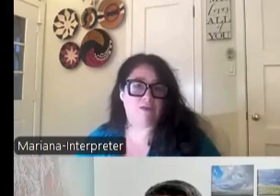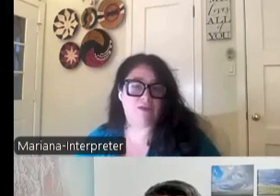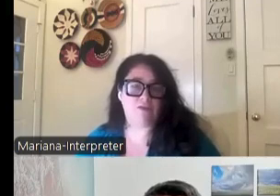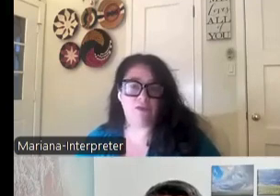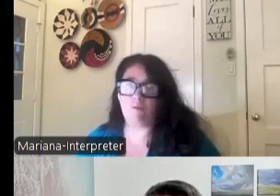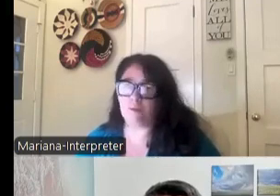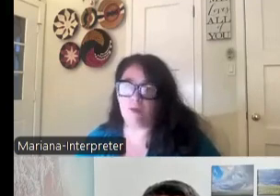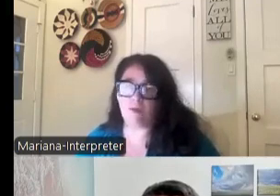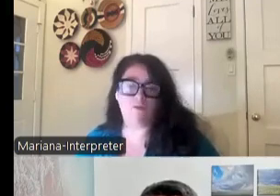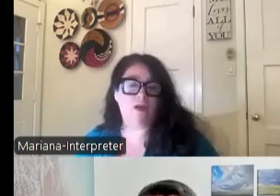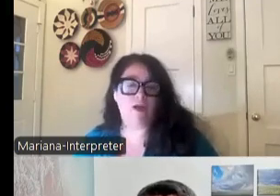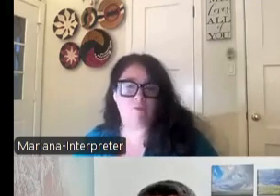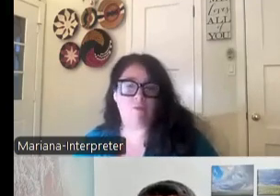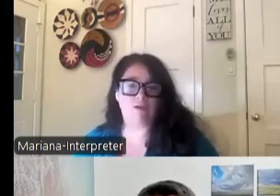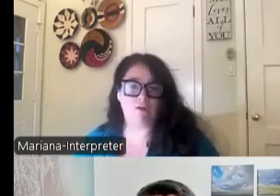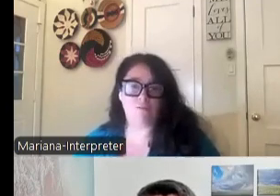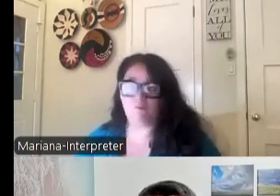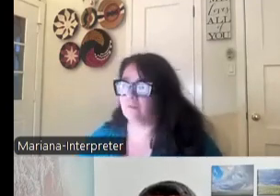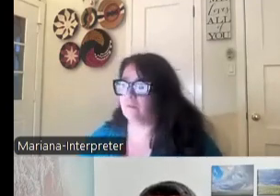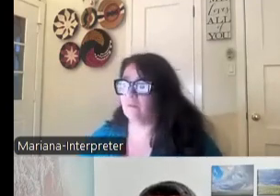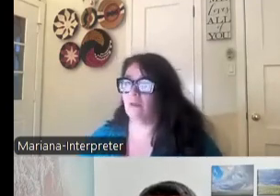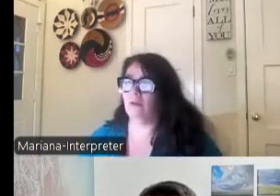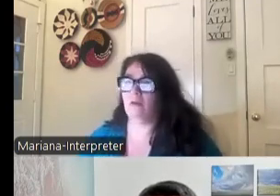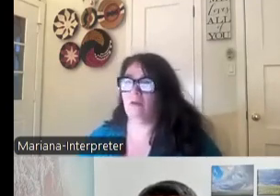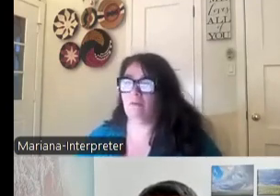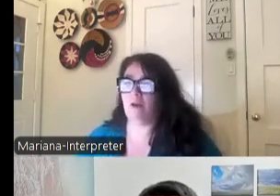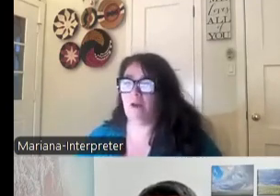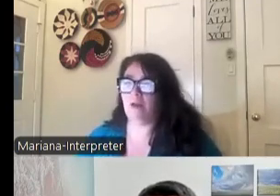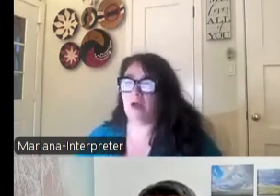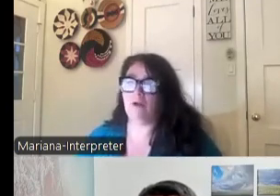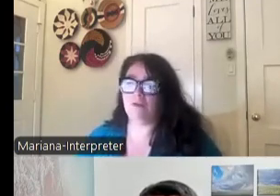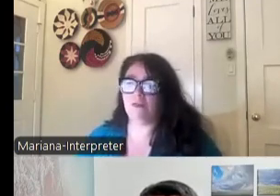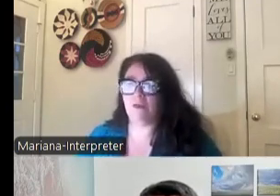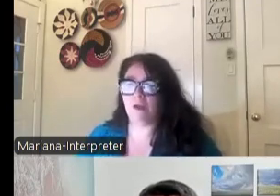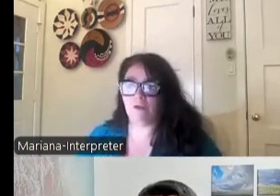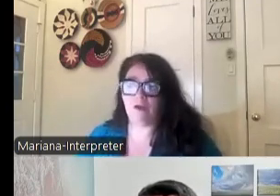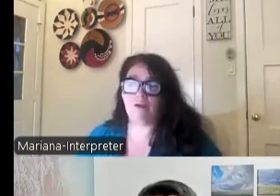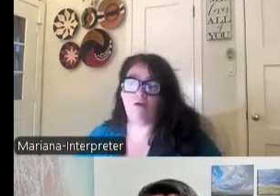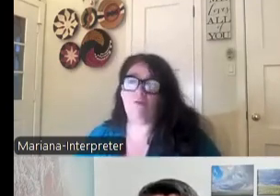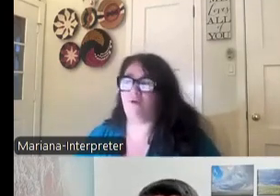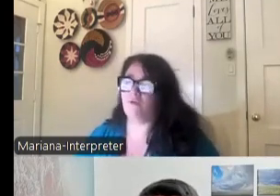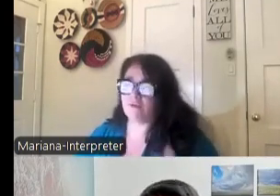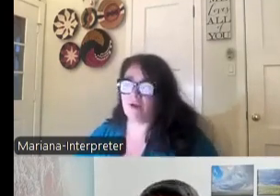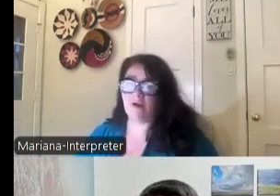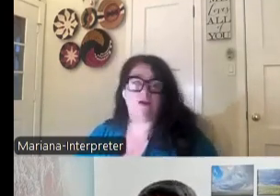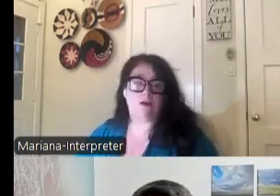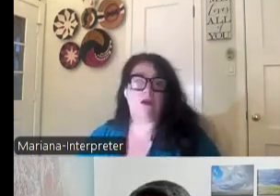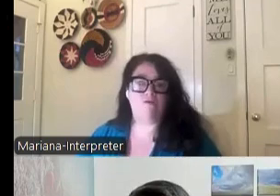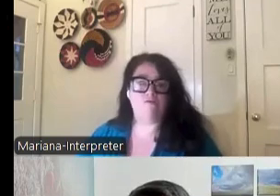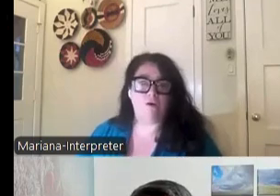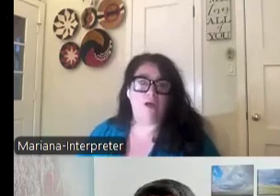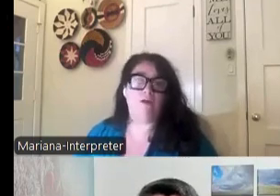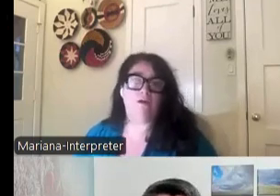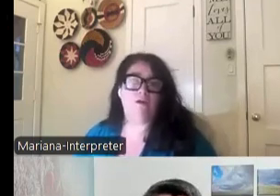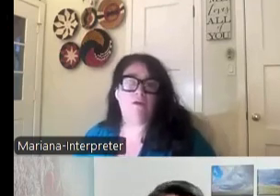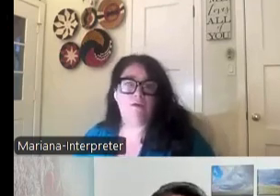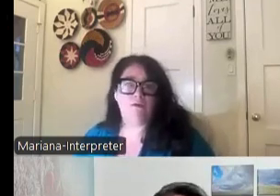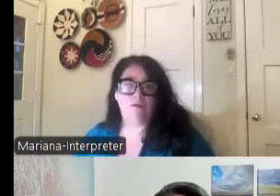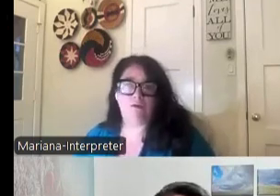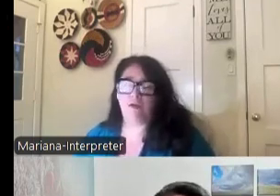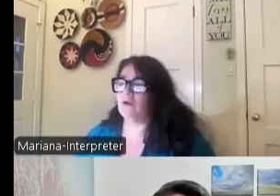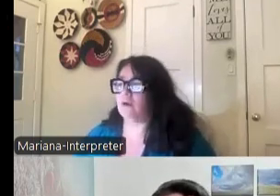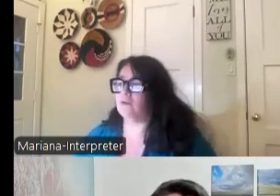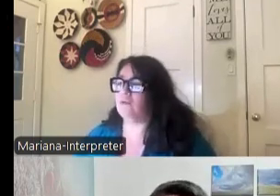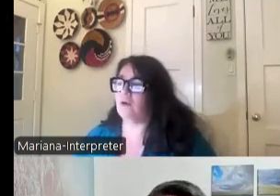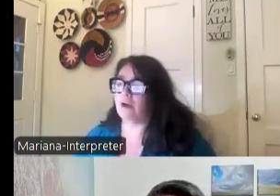last. Okay, so to zoom in on California now, it is, of course, a warmer place than it used to